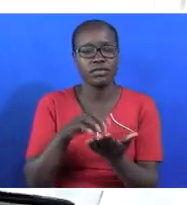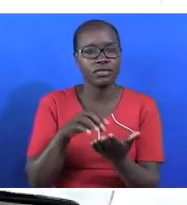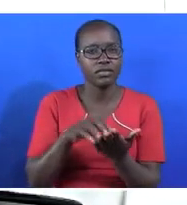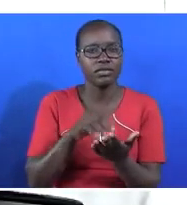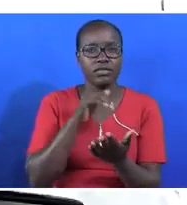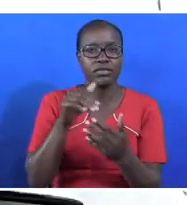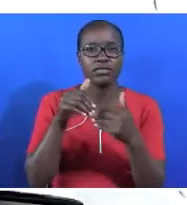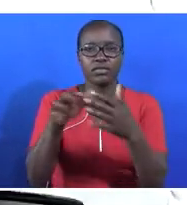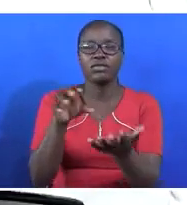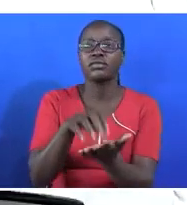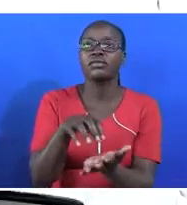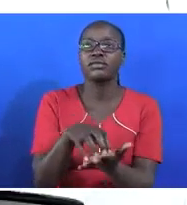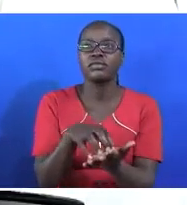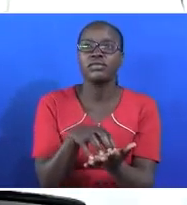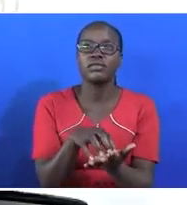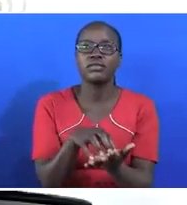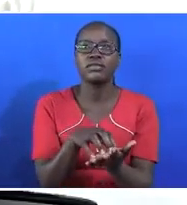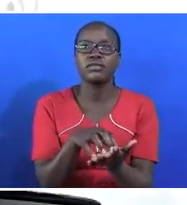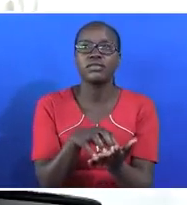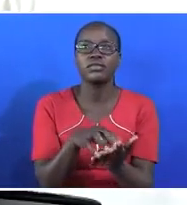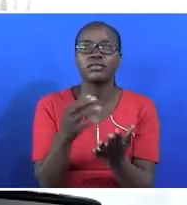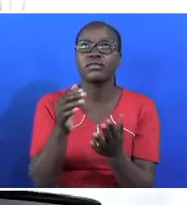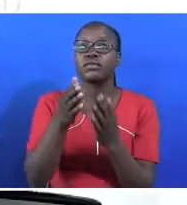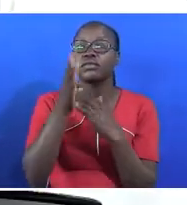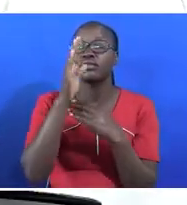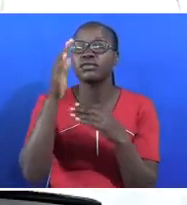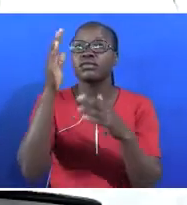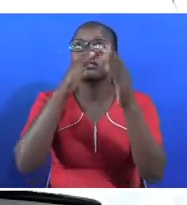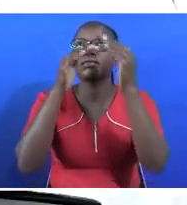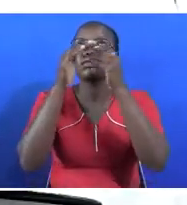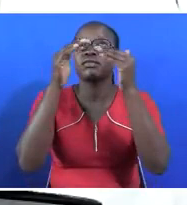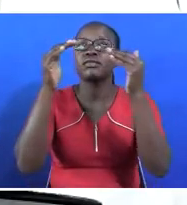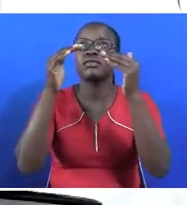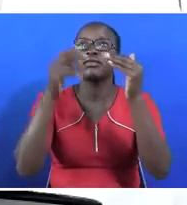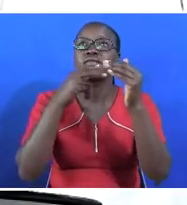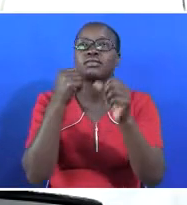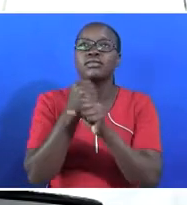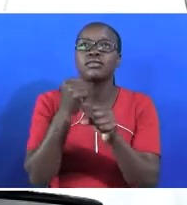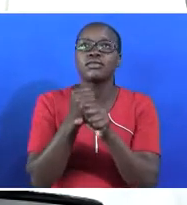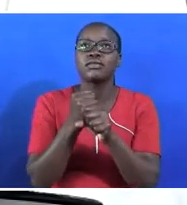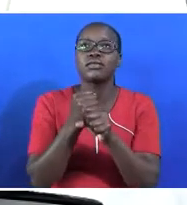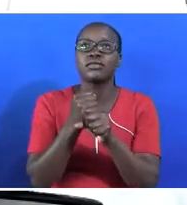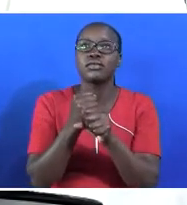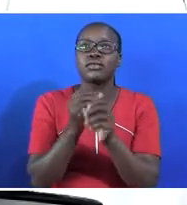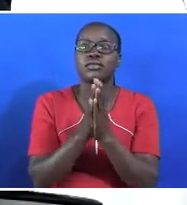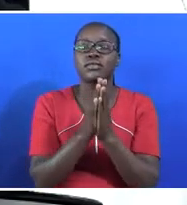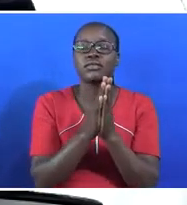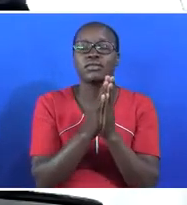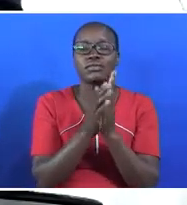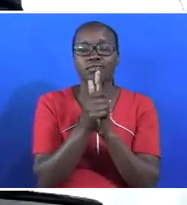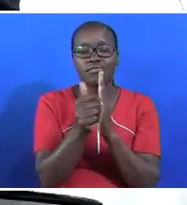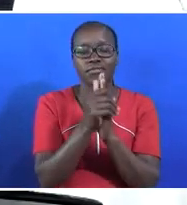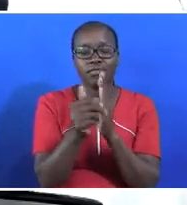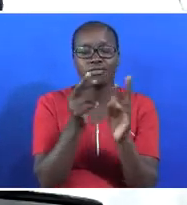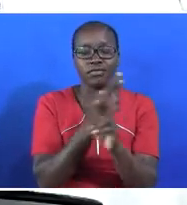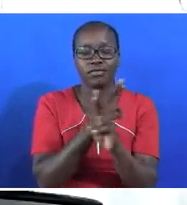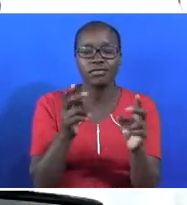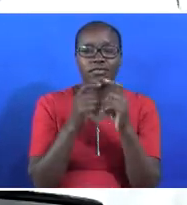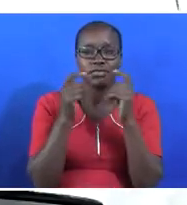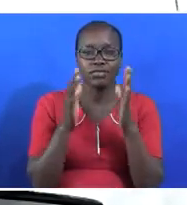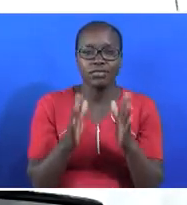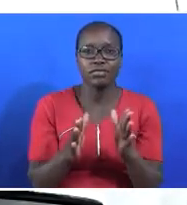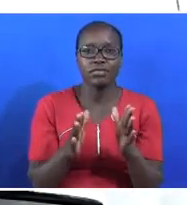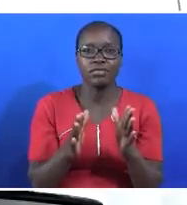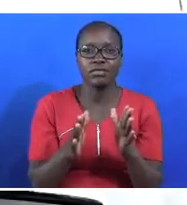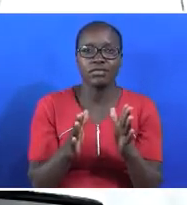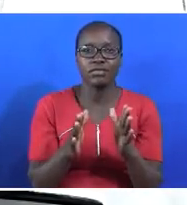a lost case. There is a God in heaven who works, and he's an expert in redeeming sinners. Is